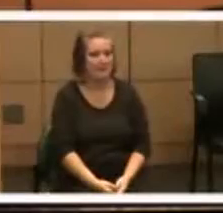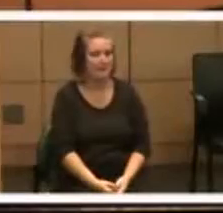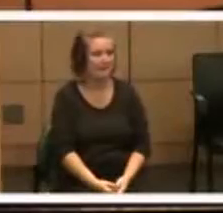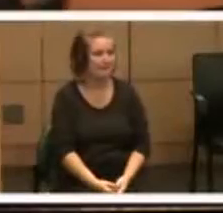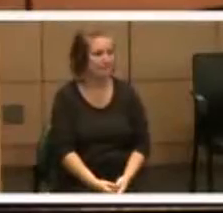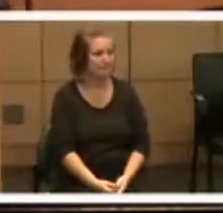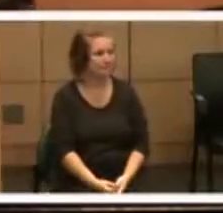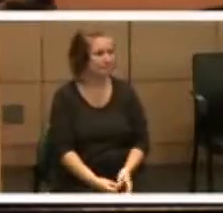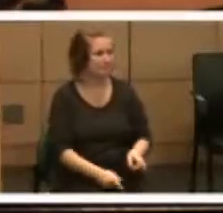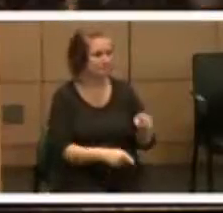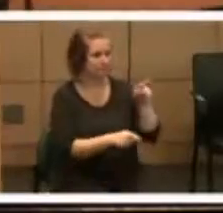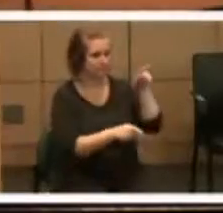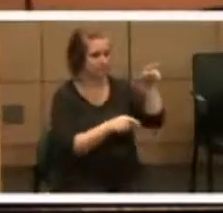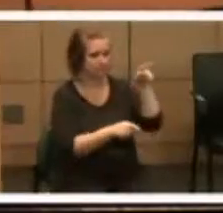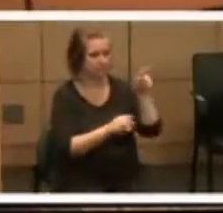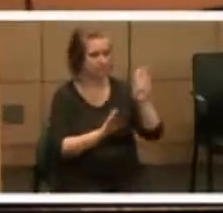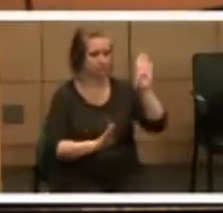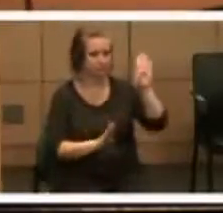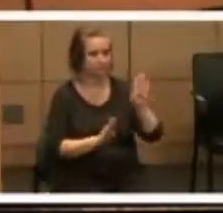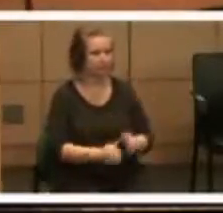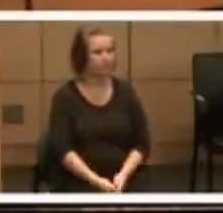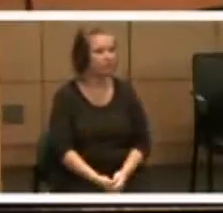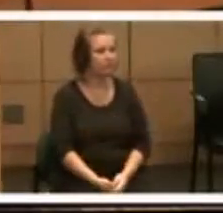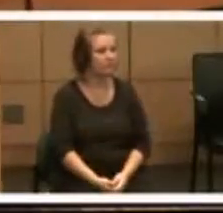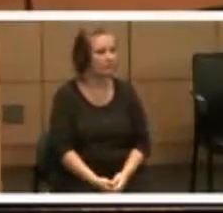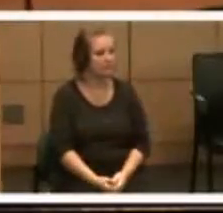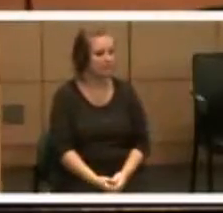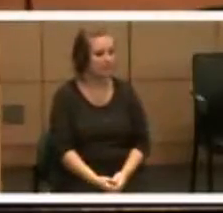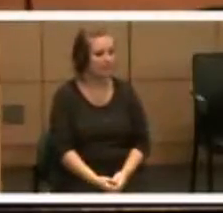Down here. Oh, up there and down here.